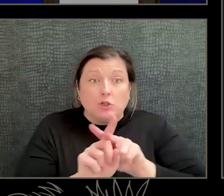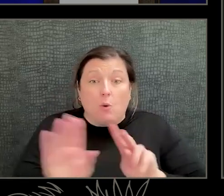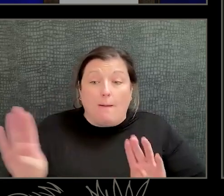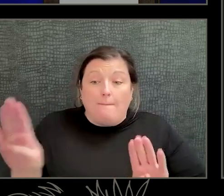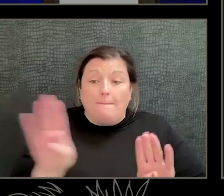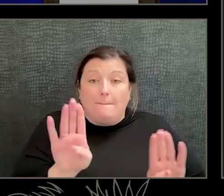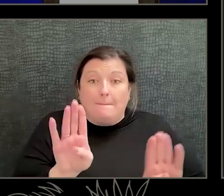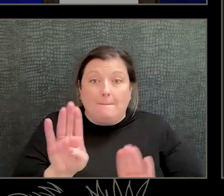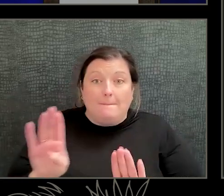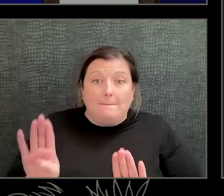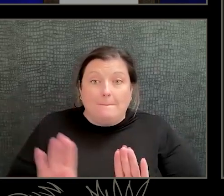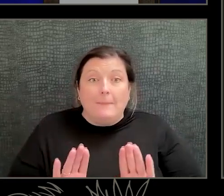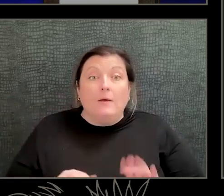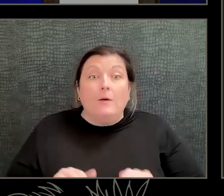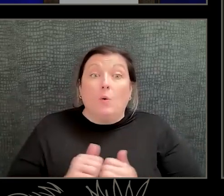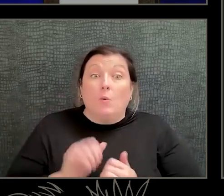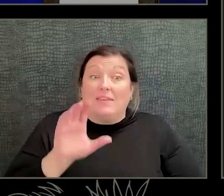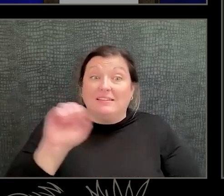with CSS,